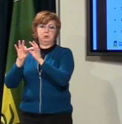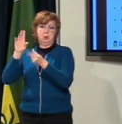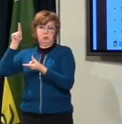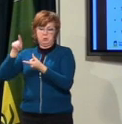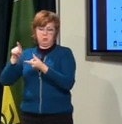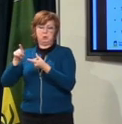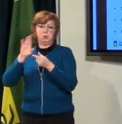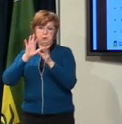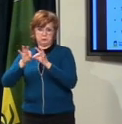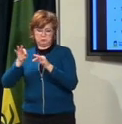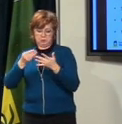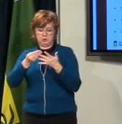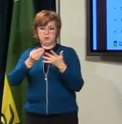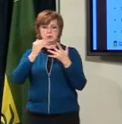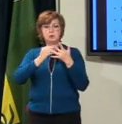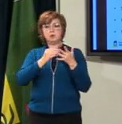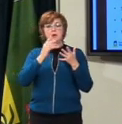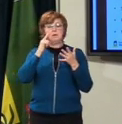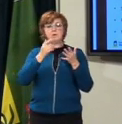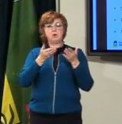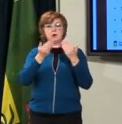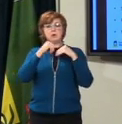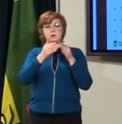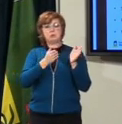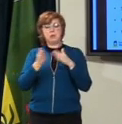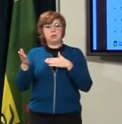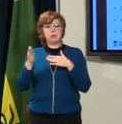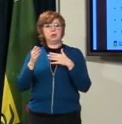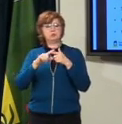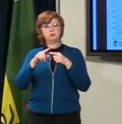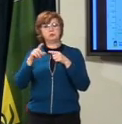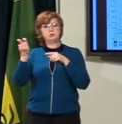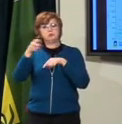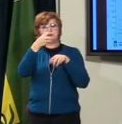in terms of a redeployment plan and our next steps.